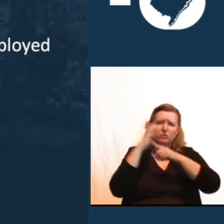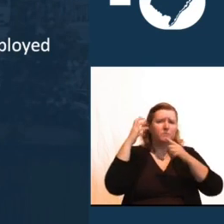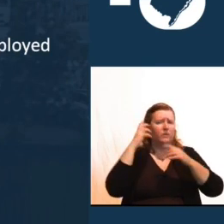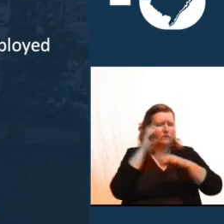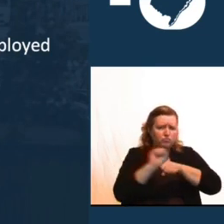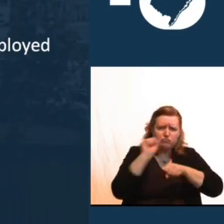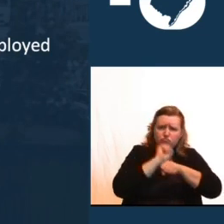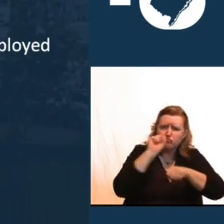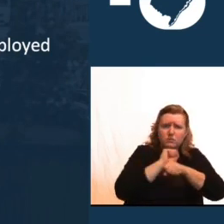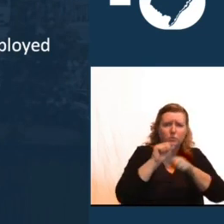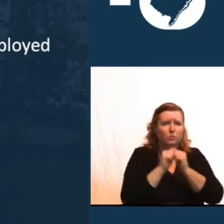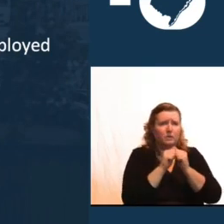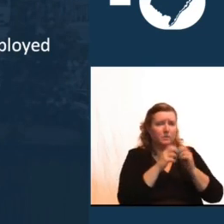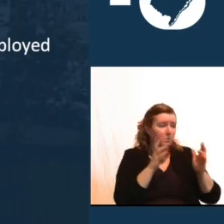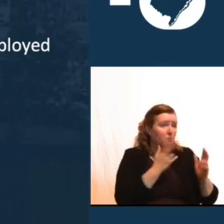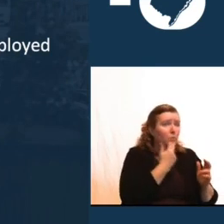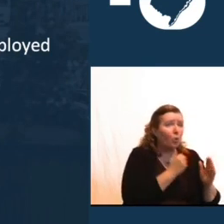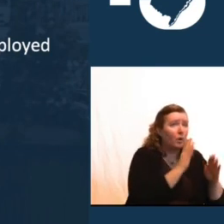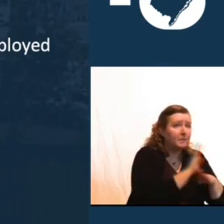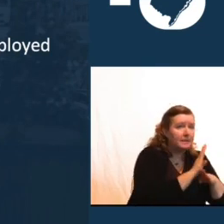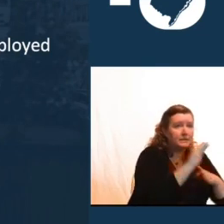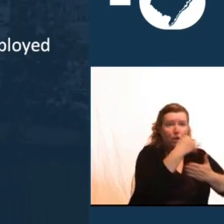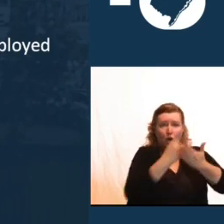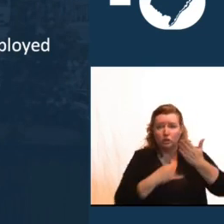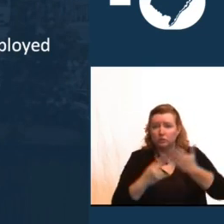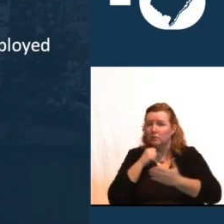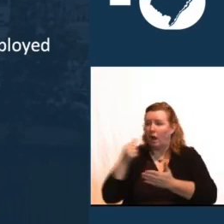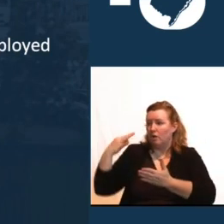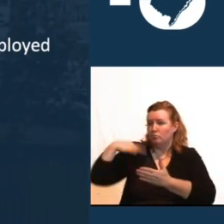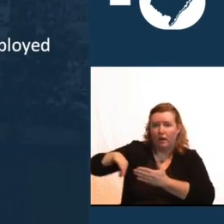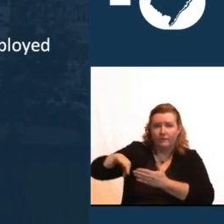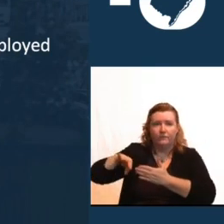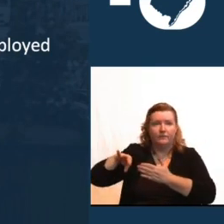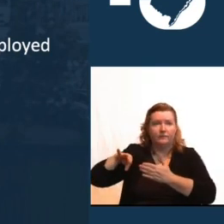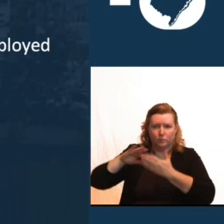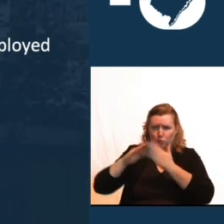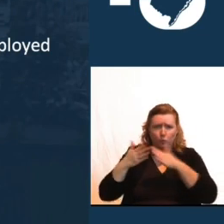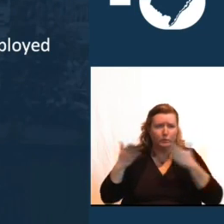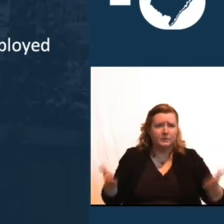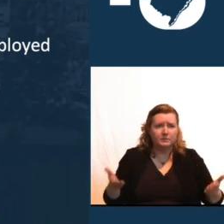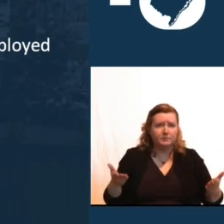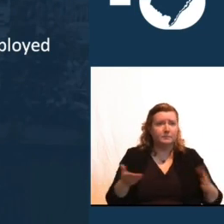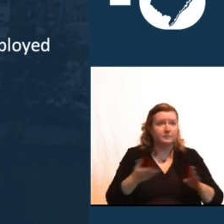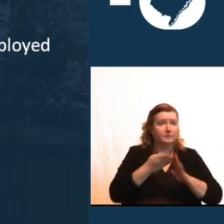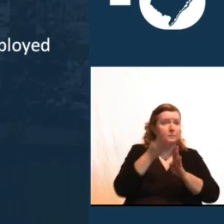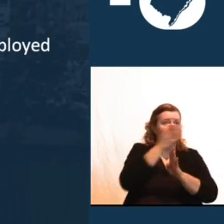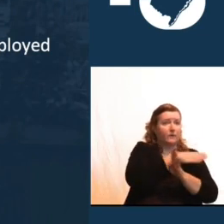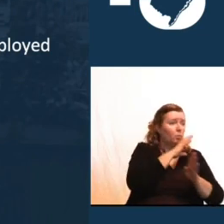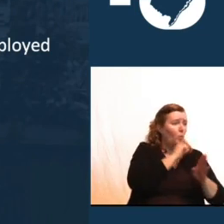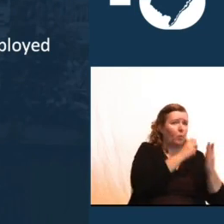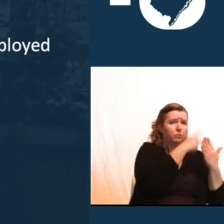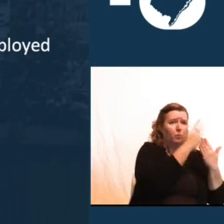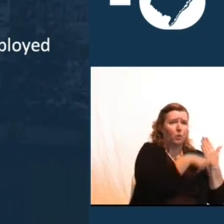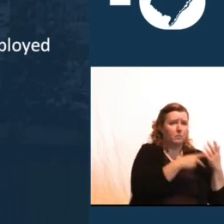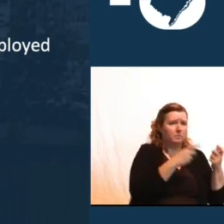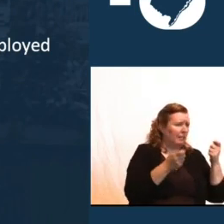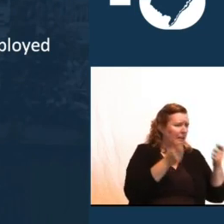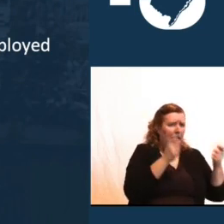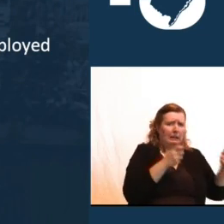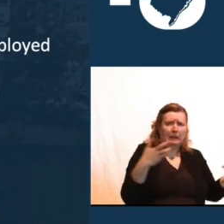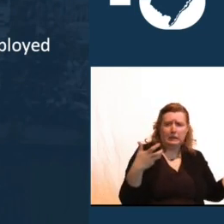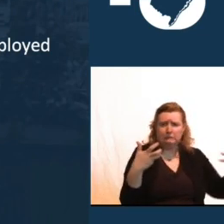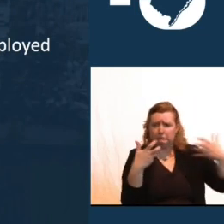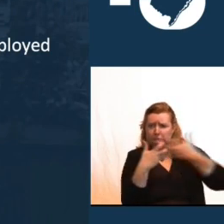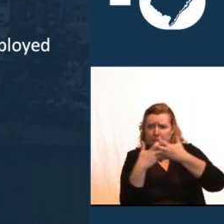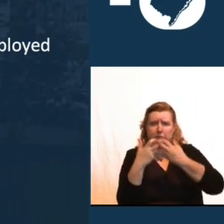modified pre-existing programs to support the state's small businesses, but they also created and implemented numerous entirely